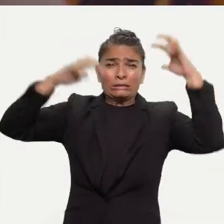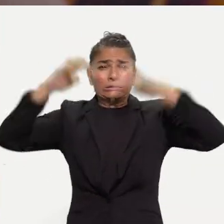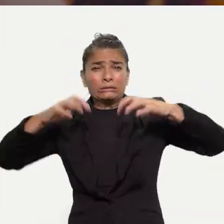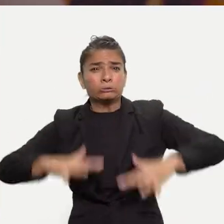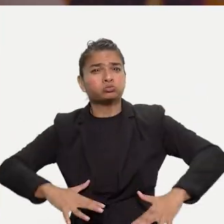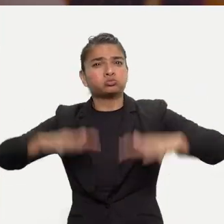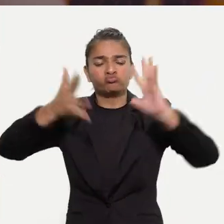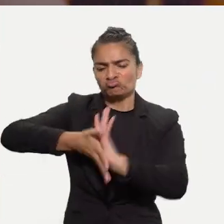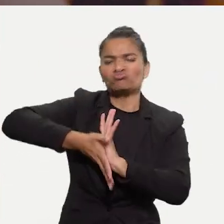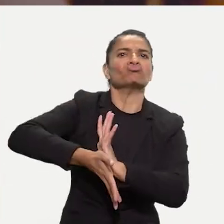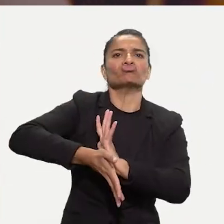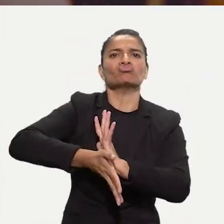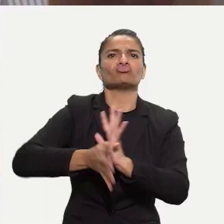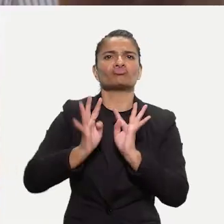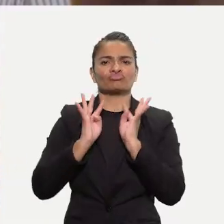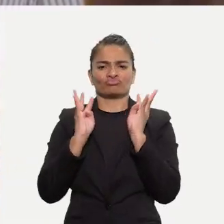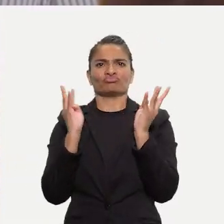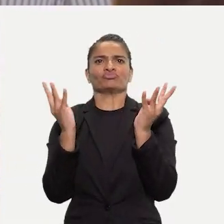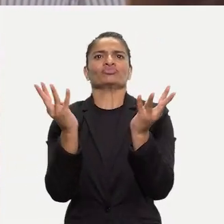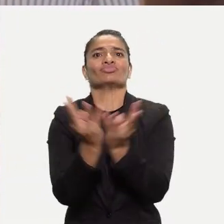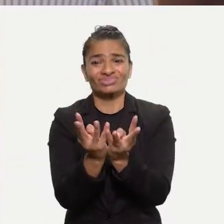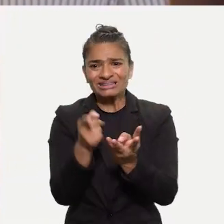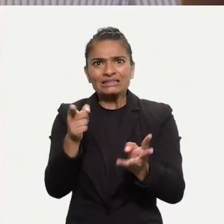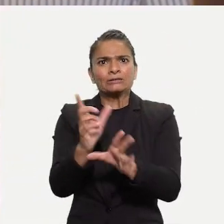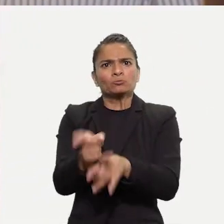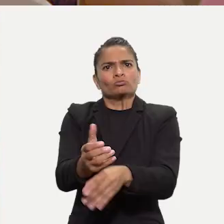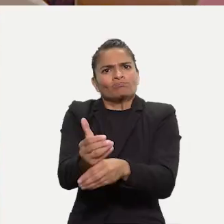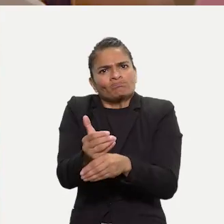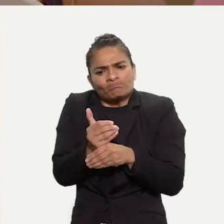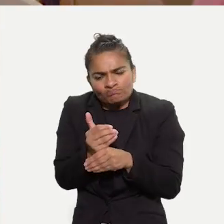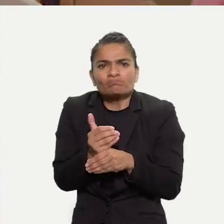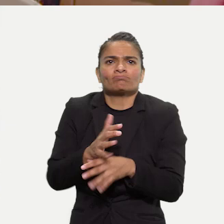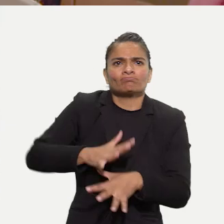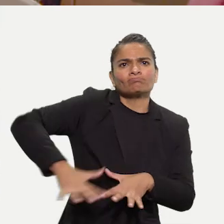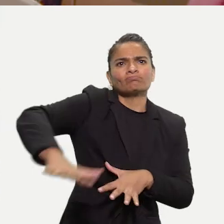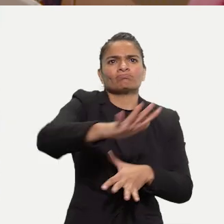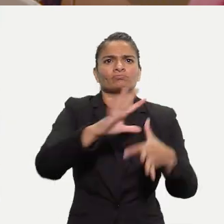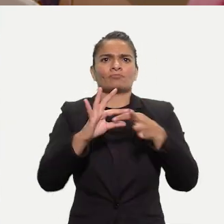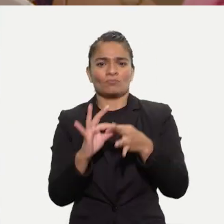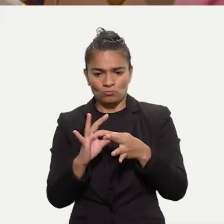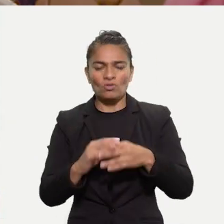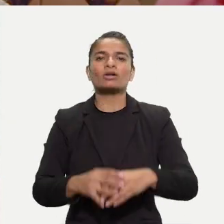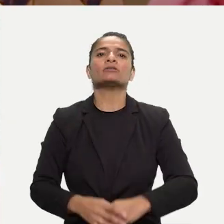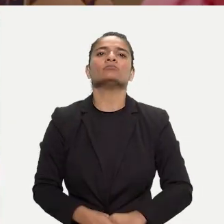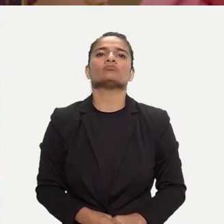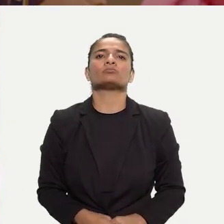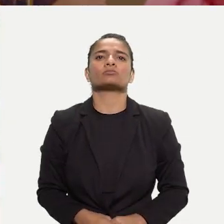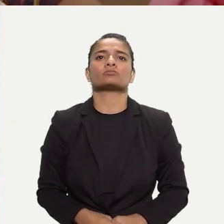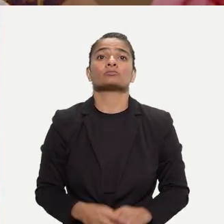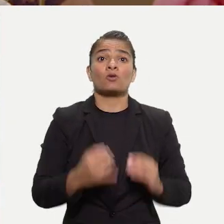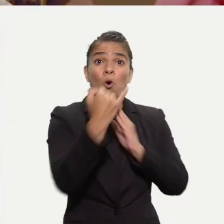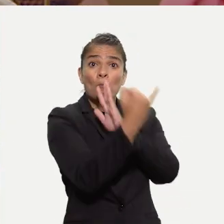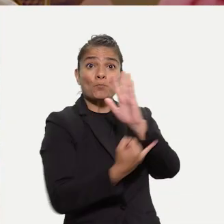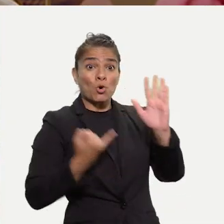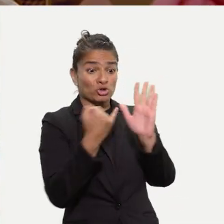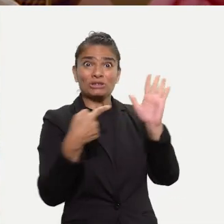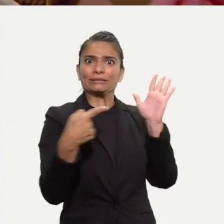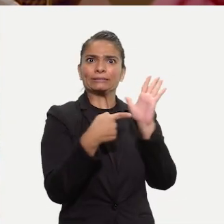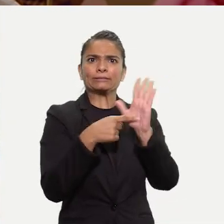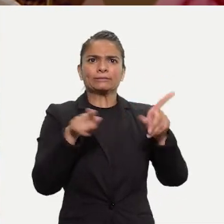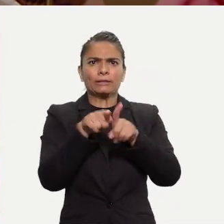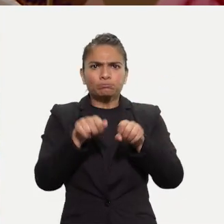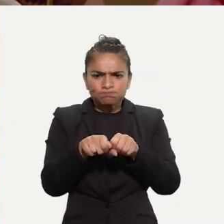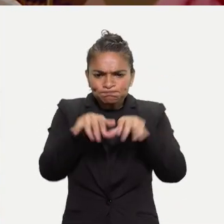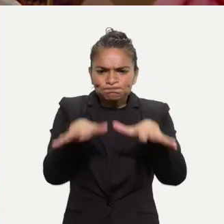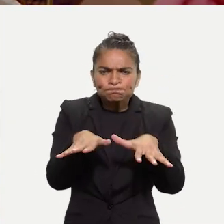really sustains the winds and extreme weather and waters. In terms of mitigation measures, we have, through what we call the Land